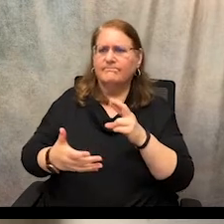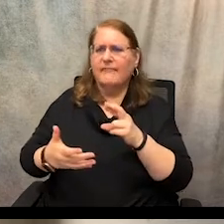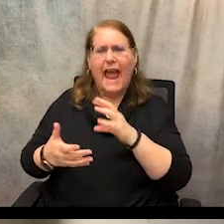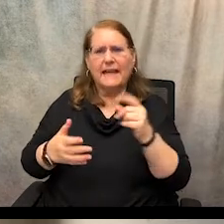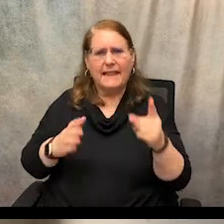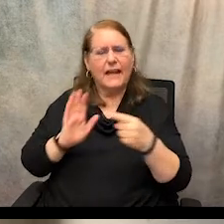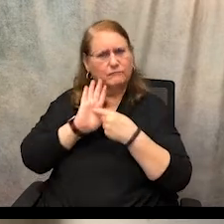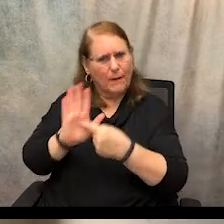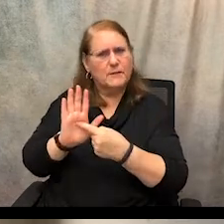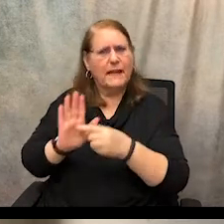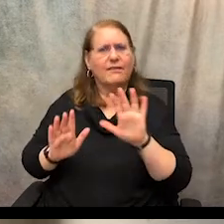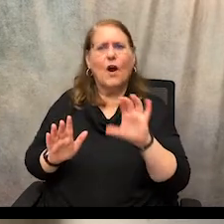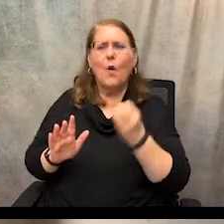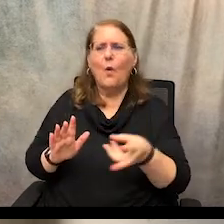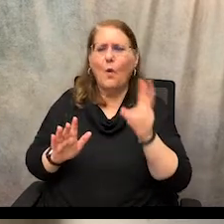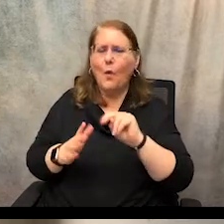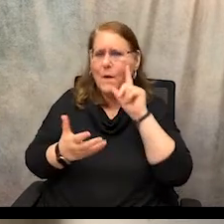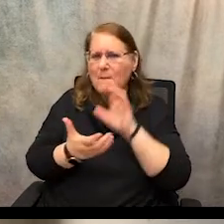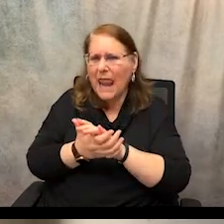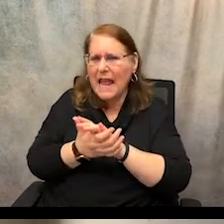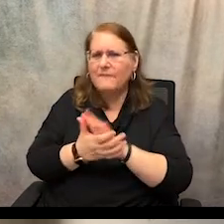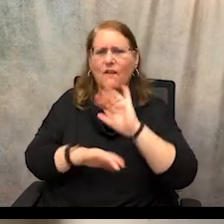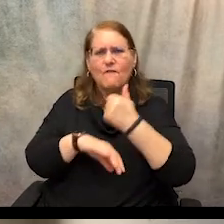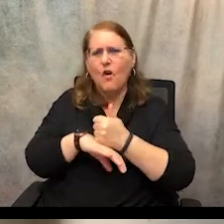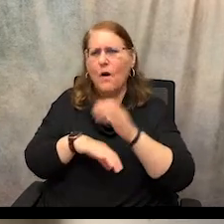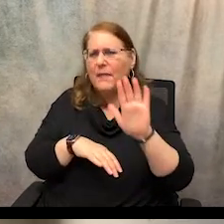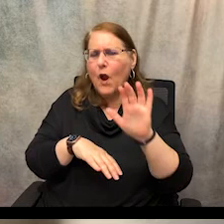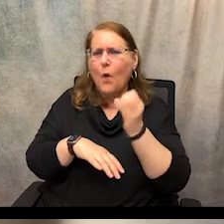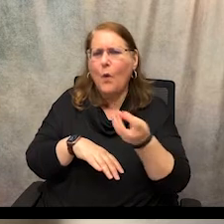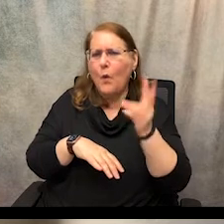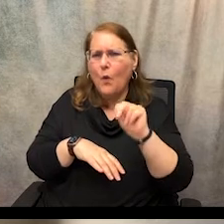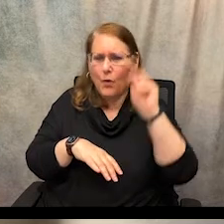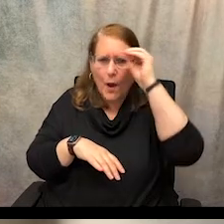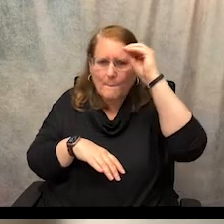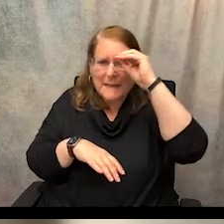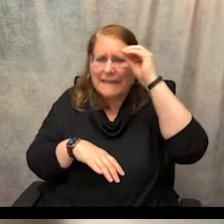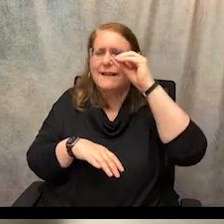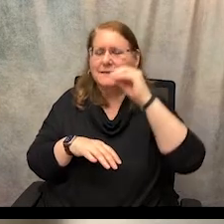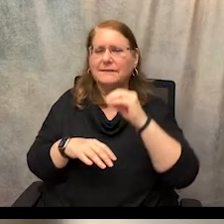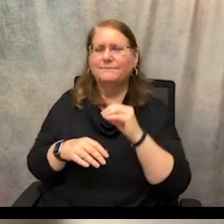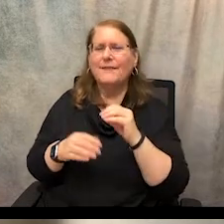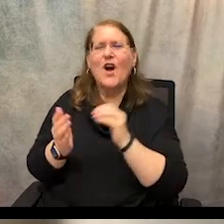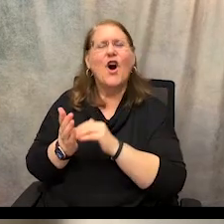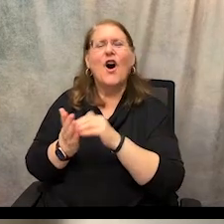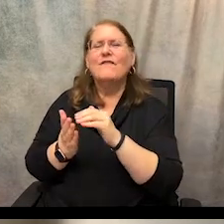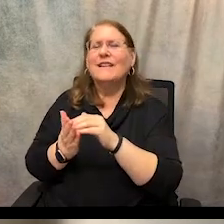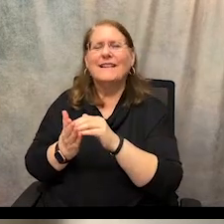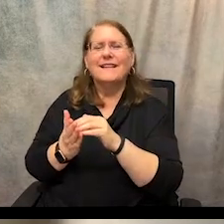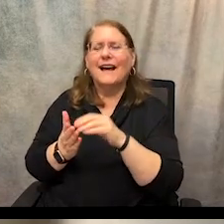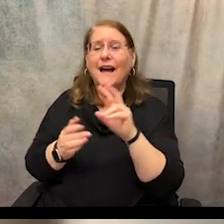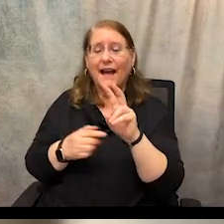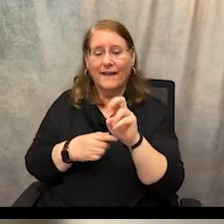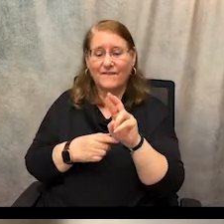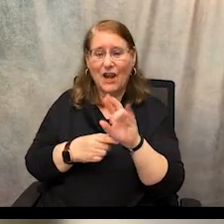of beliefs and formulating their own opinions. And I think oftentimes